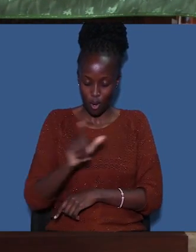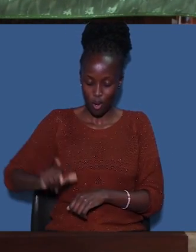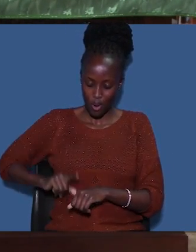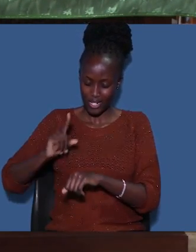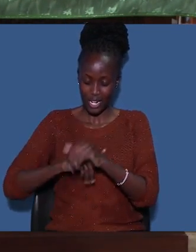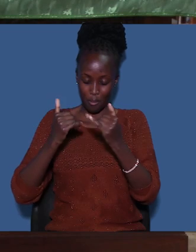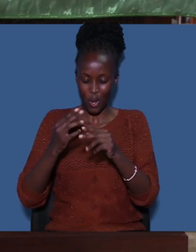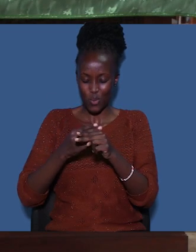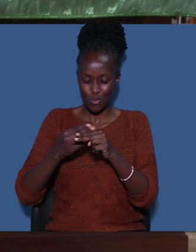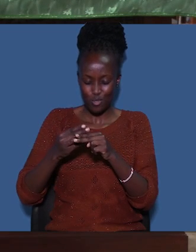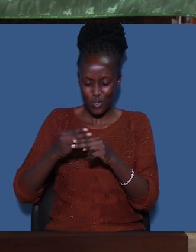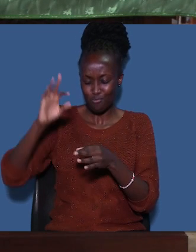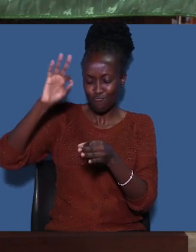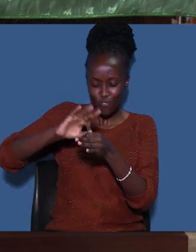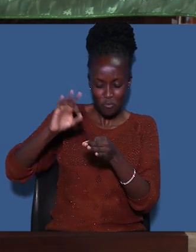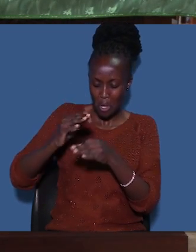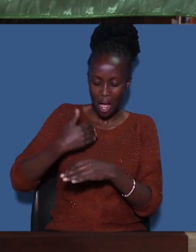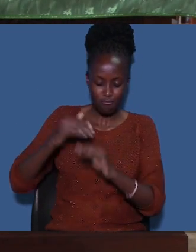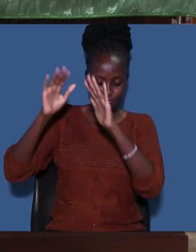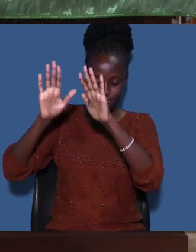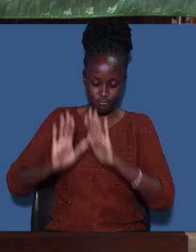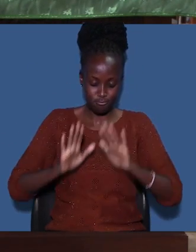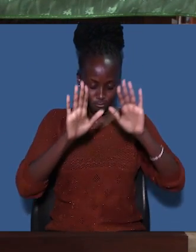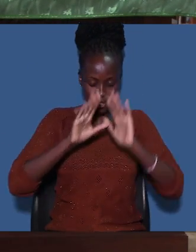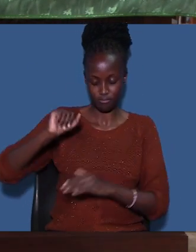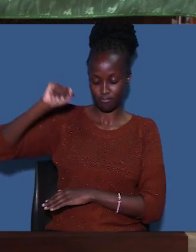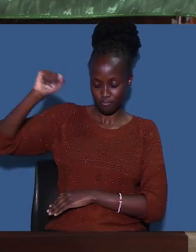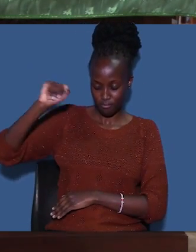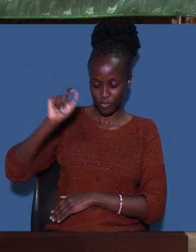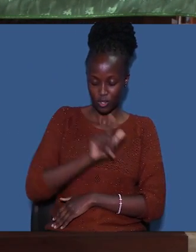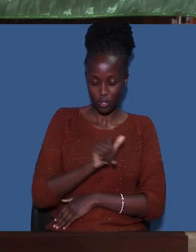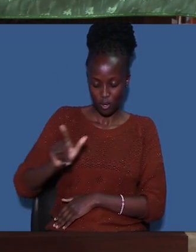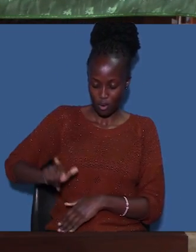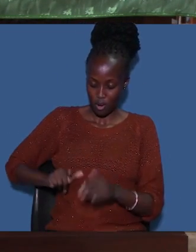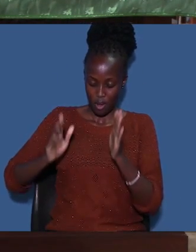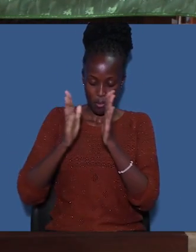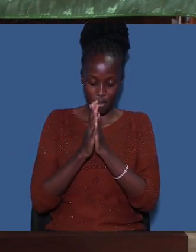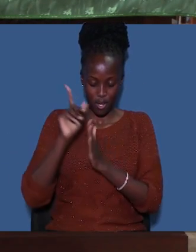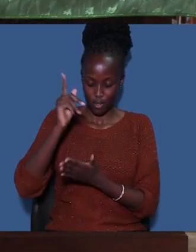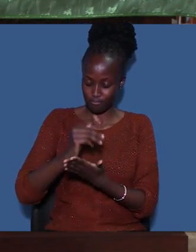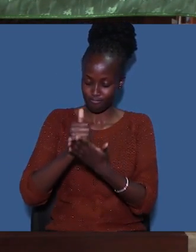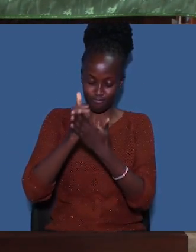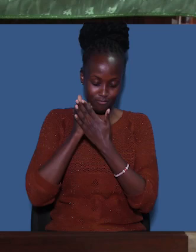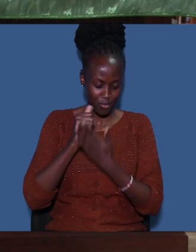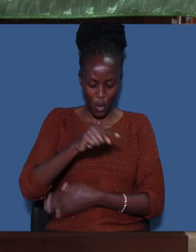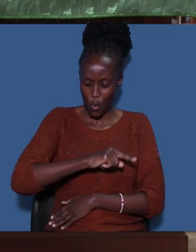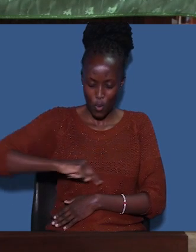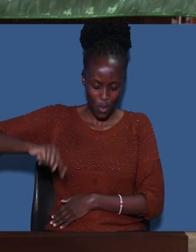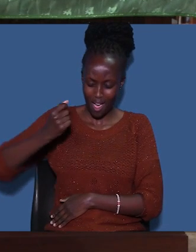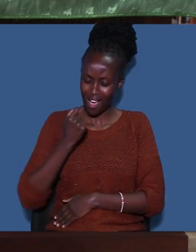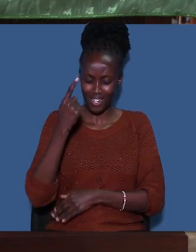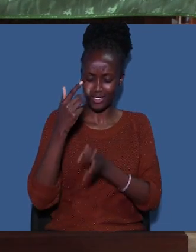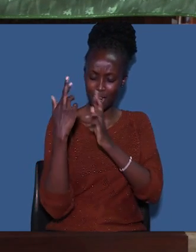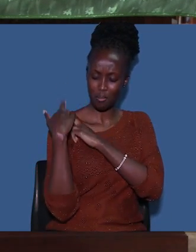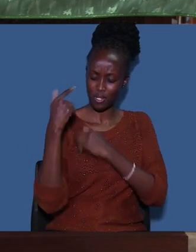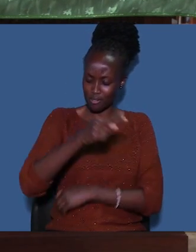the campaigns are on, when we are about to go to the ballot, Lord, we ask that you'd help us to understand our